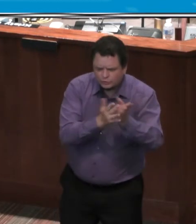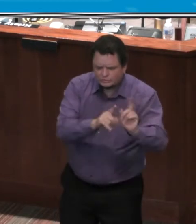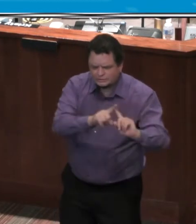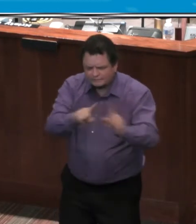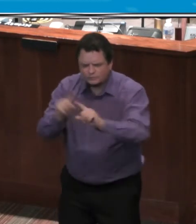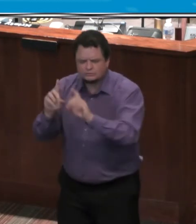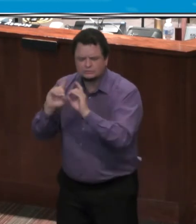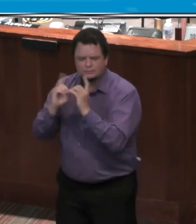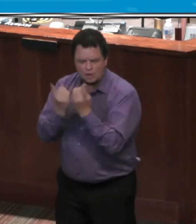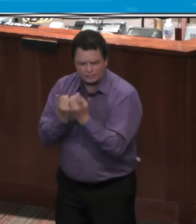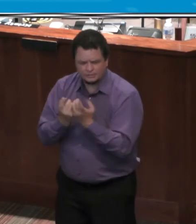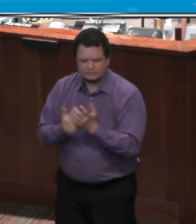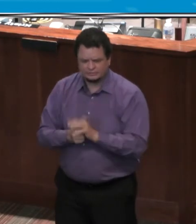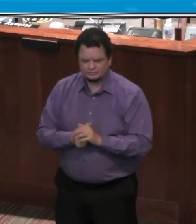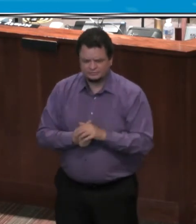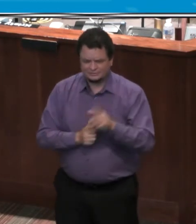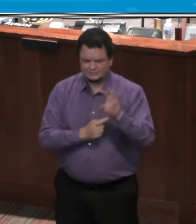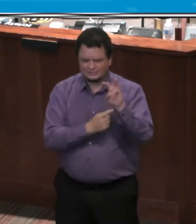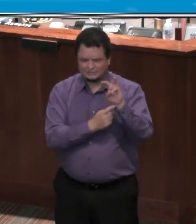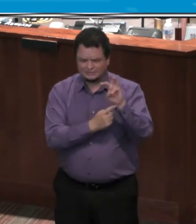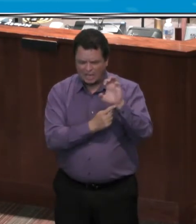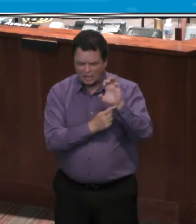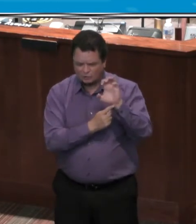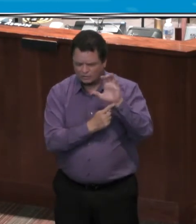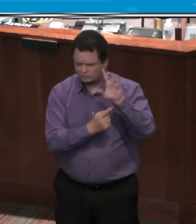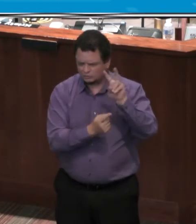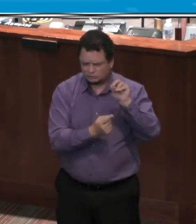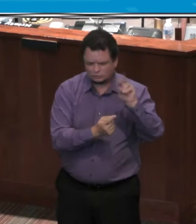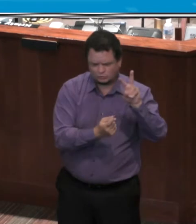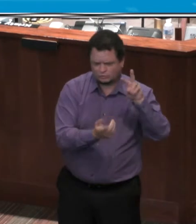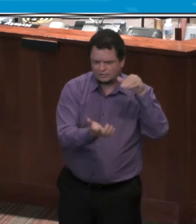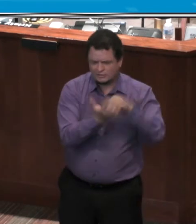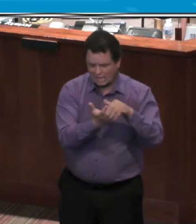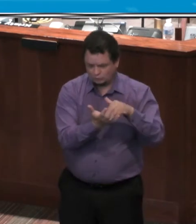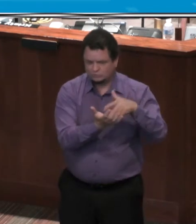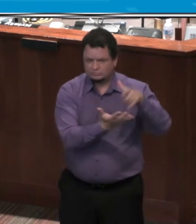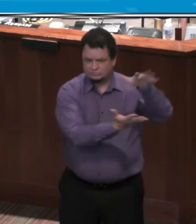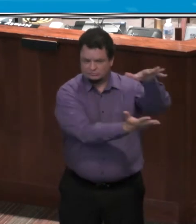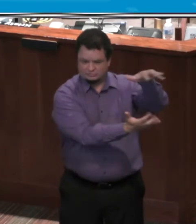$652,970 from the state pass-through amounts. So there are 2 different